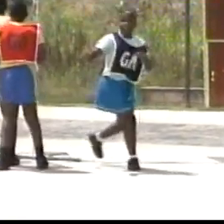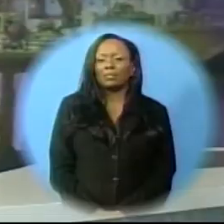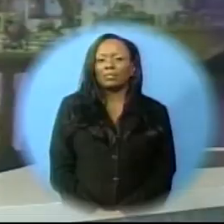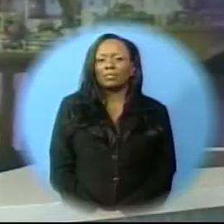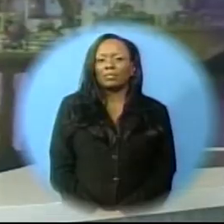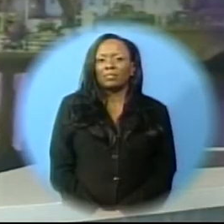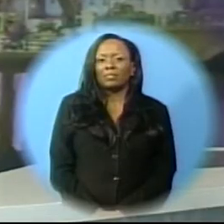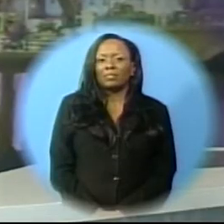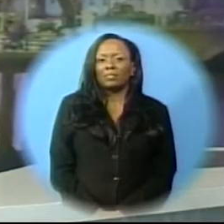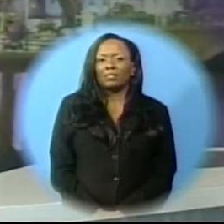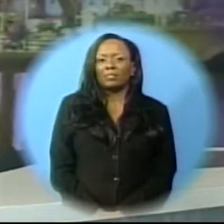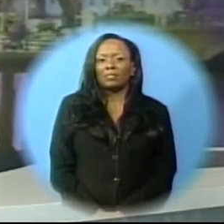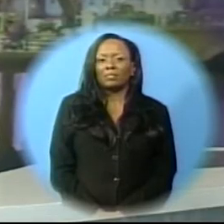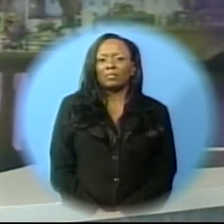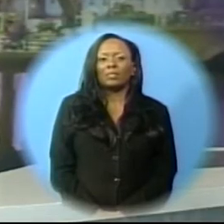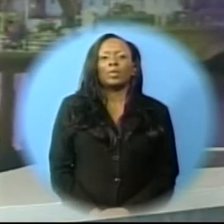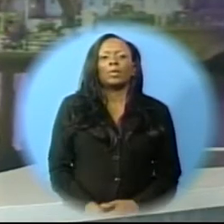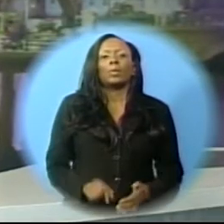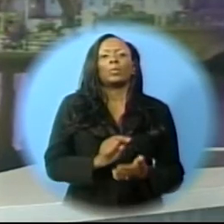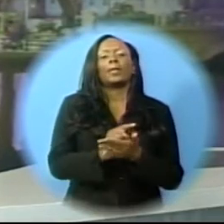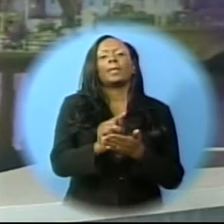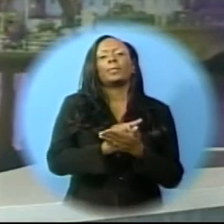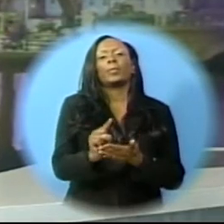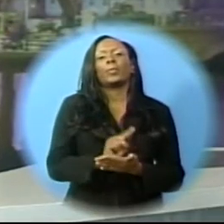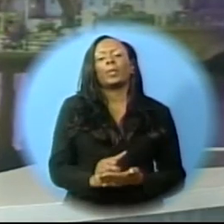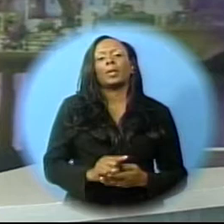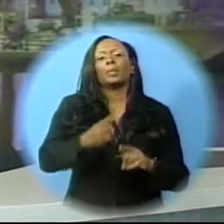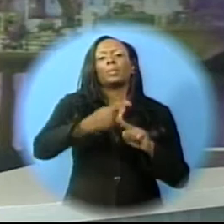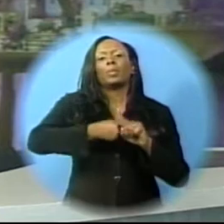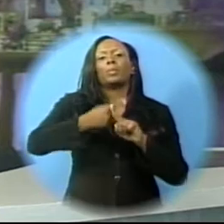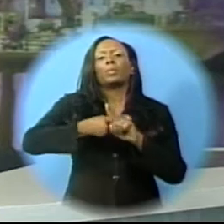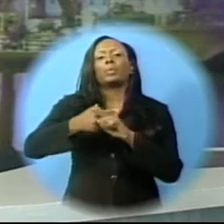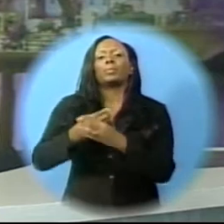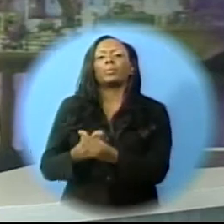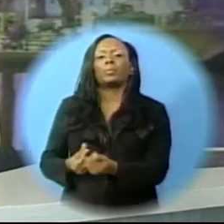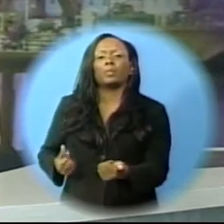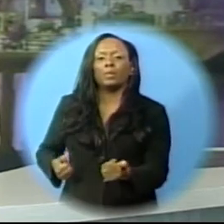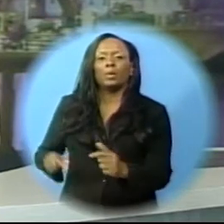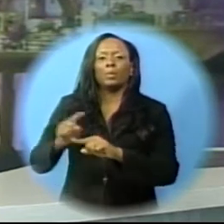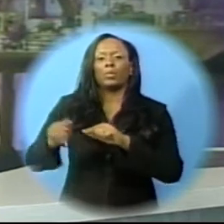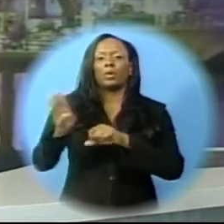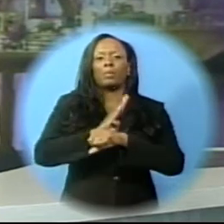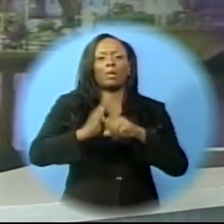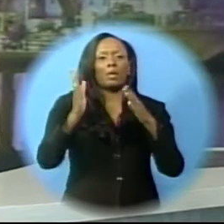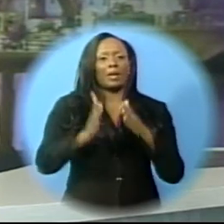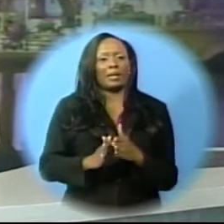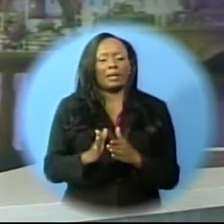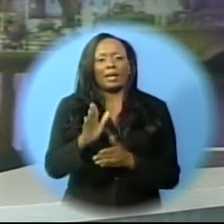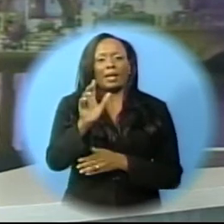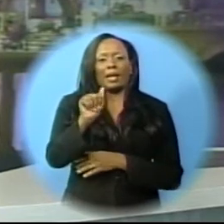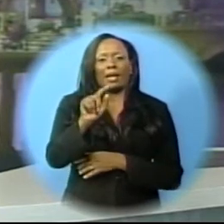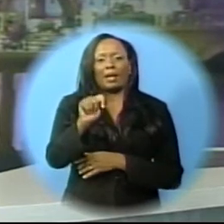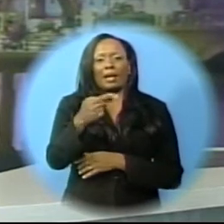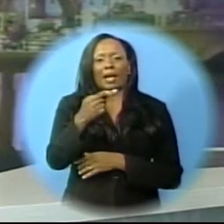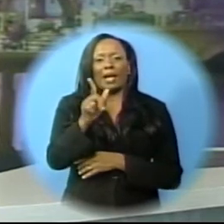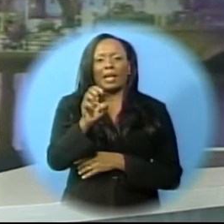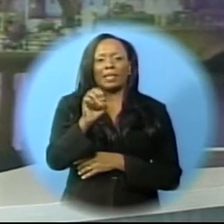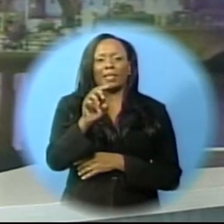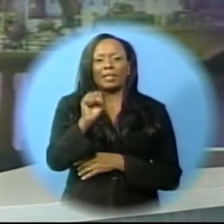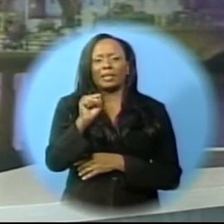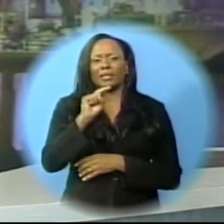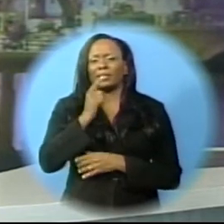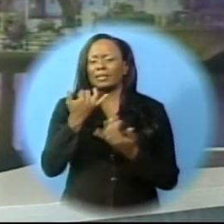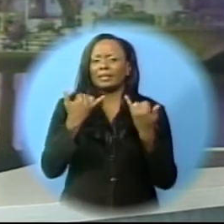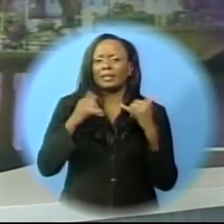Sports. The weeks and months may have passed, but the performances of Barbadian athletes in the first half of